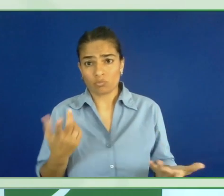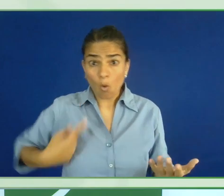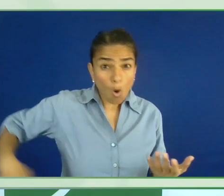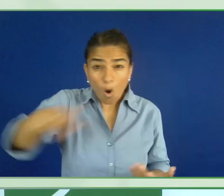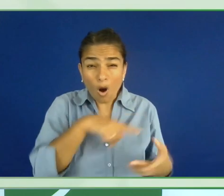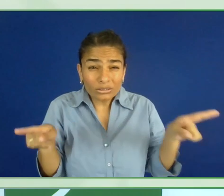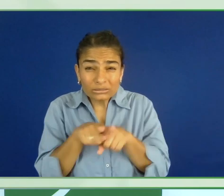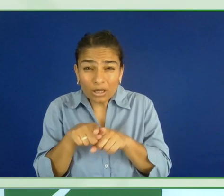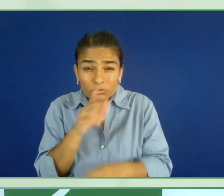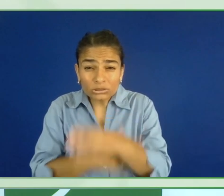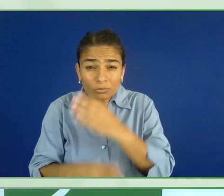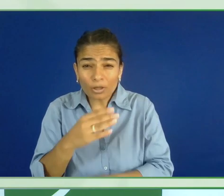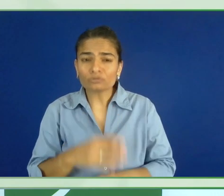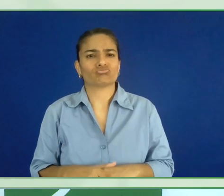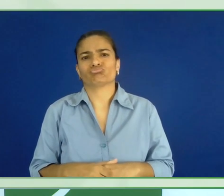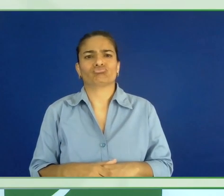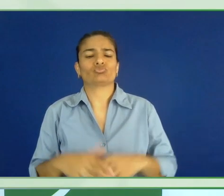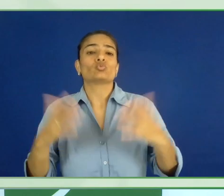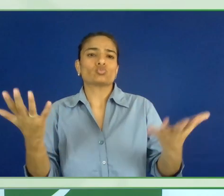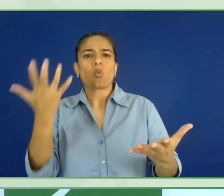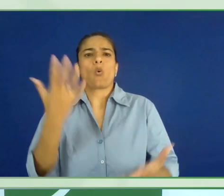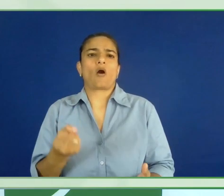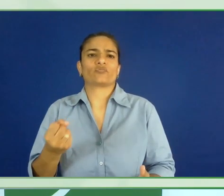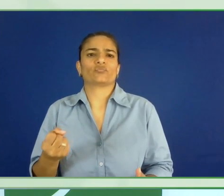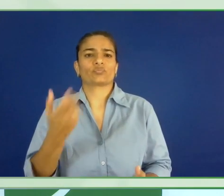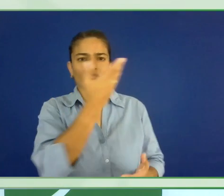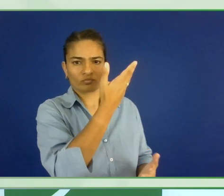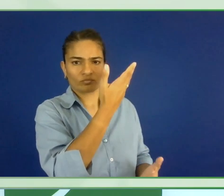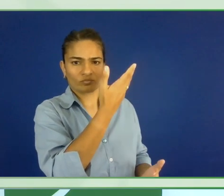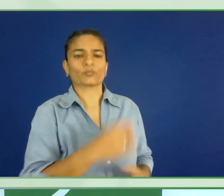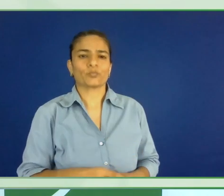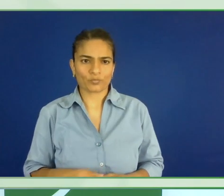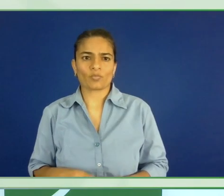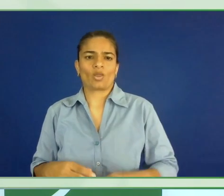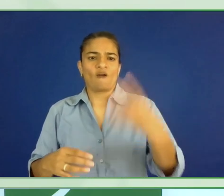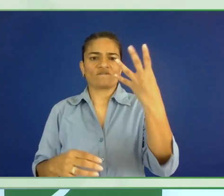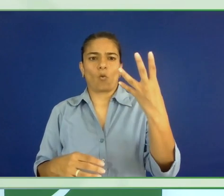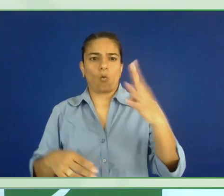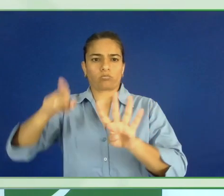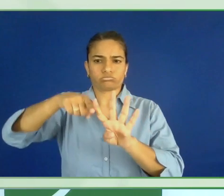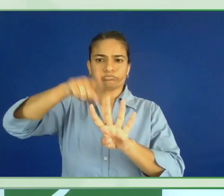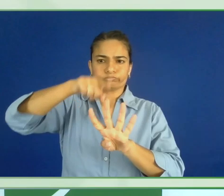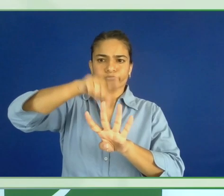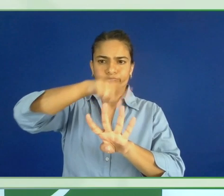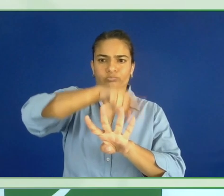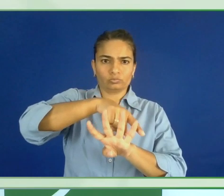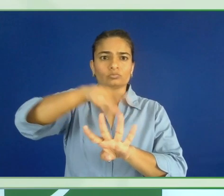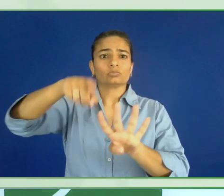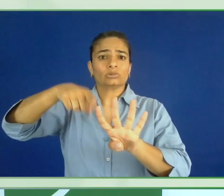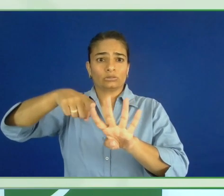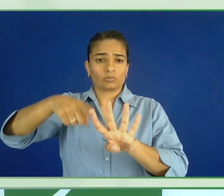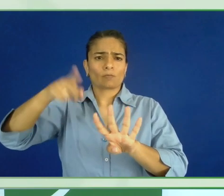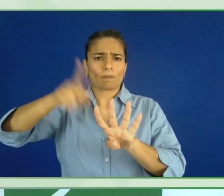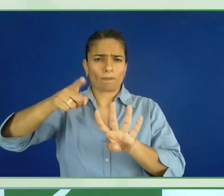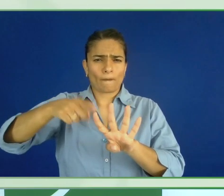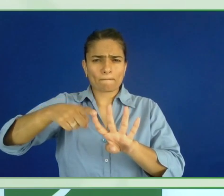4 great pillars in our program, which first of all is Odismed, where we try to highlight all the information regarding persons with